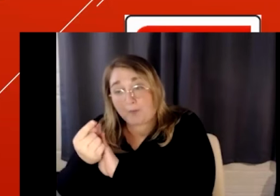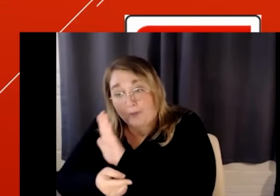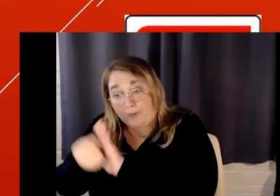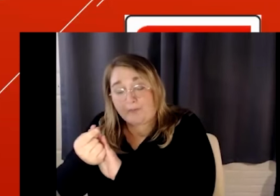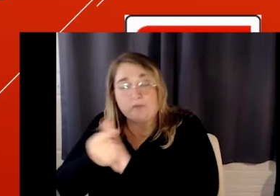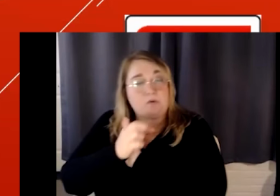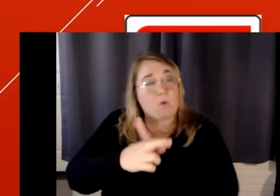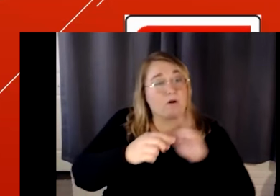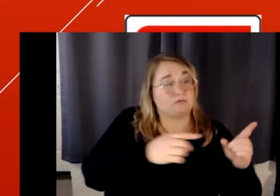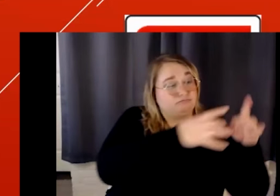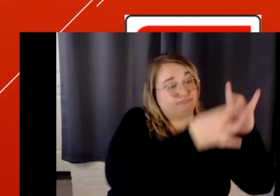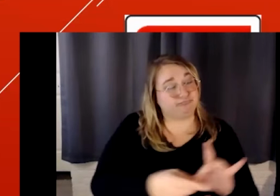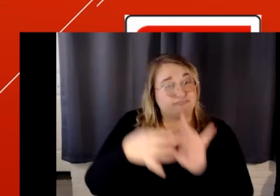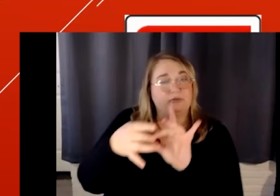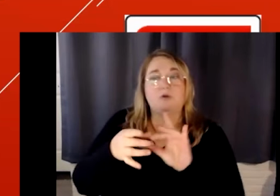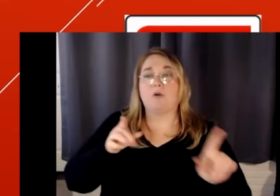everybody?